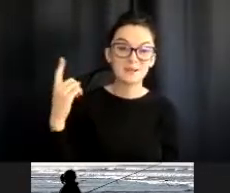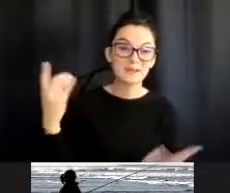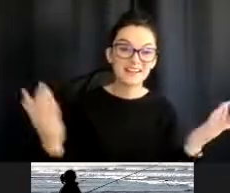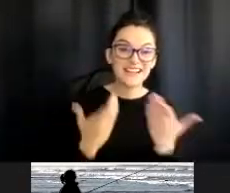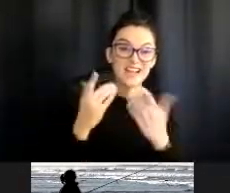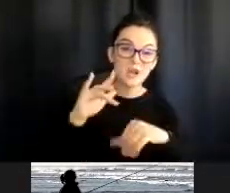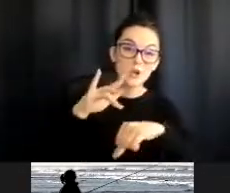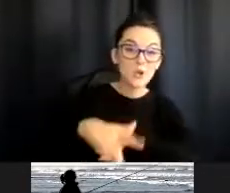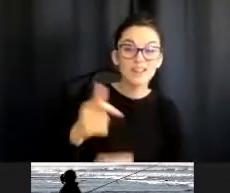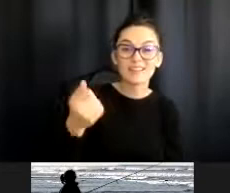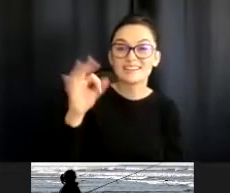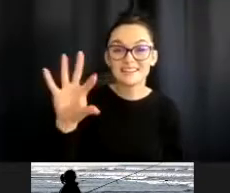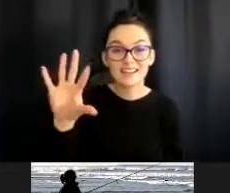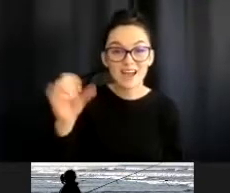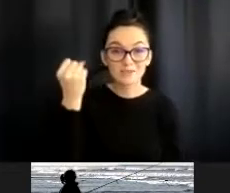1900s.